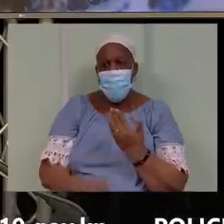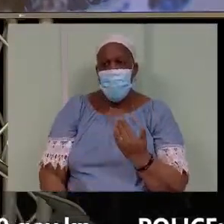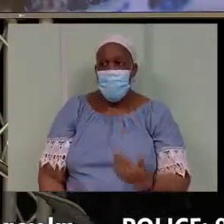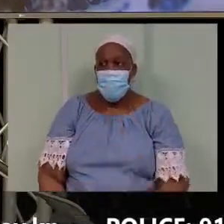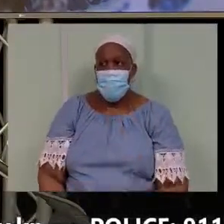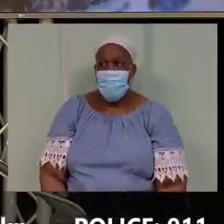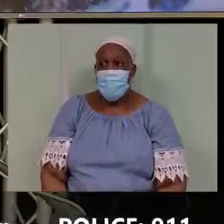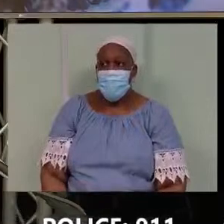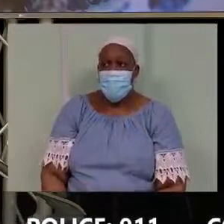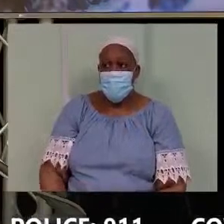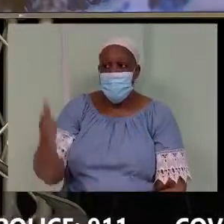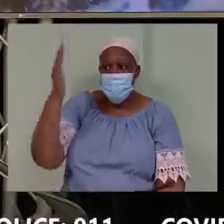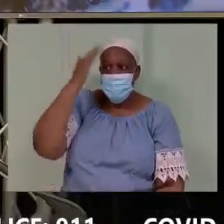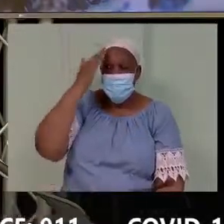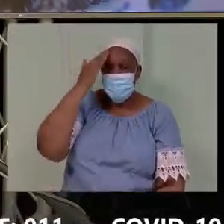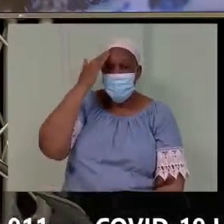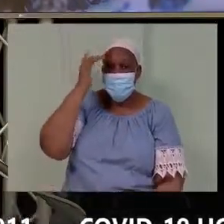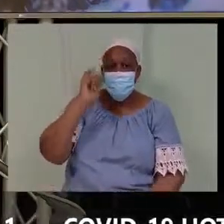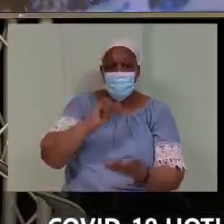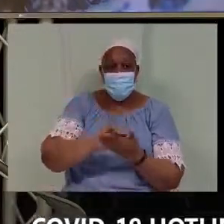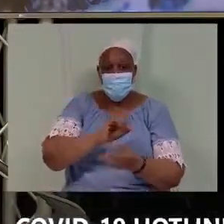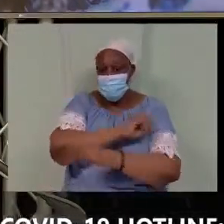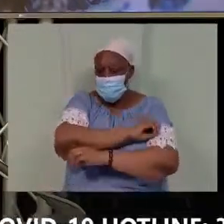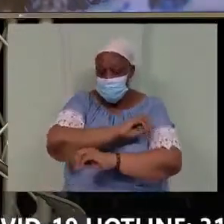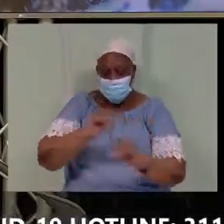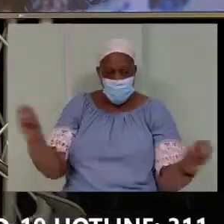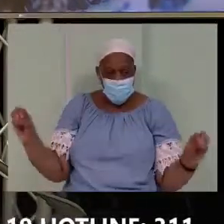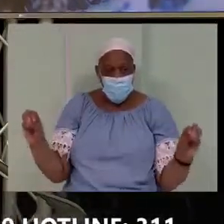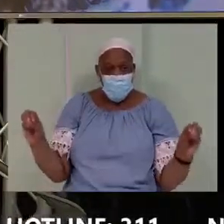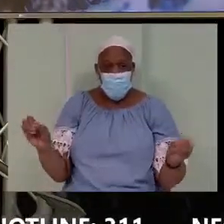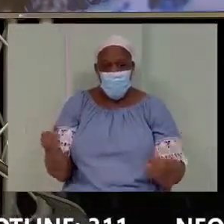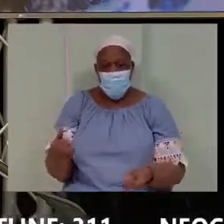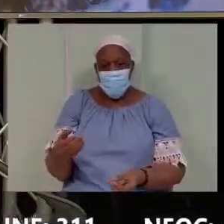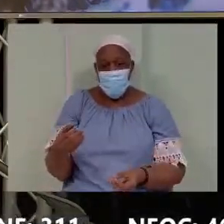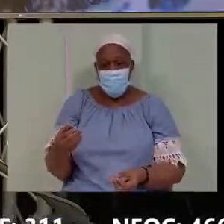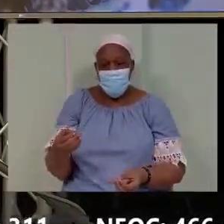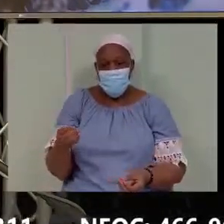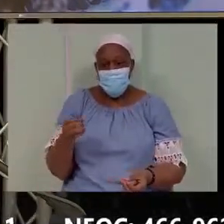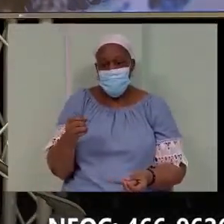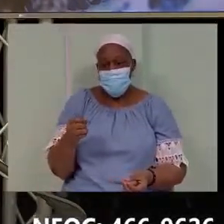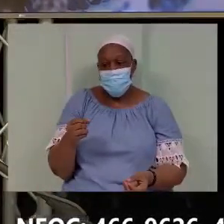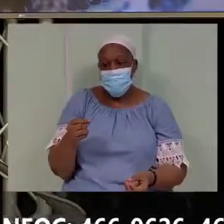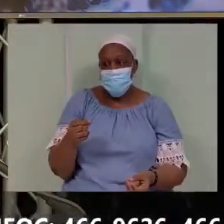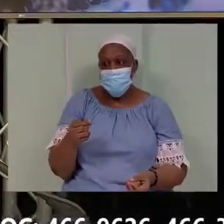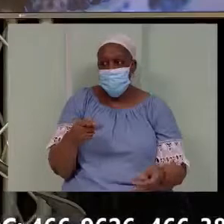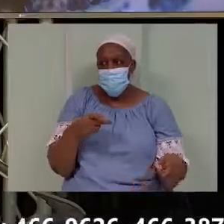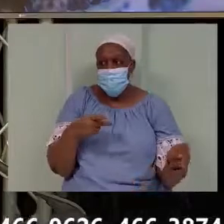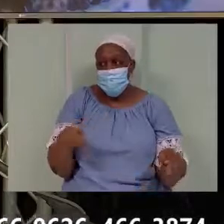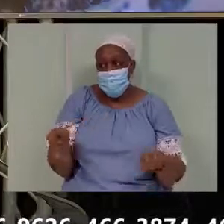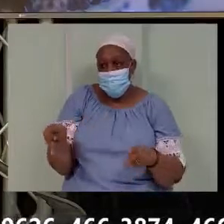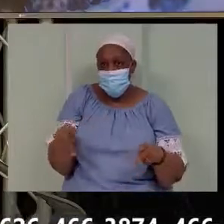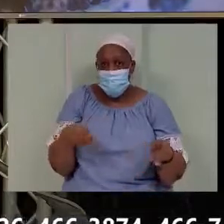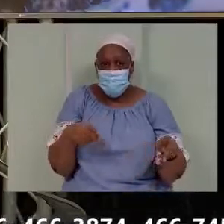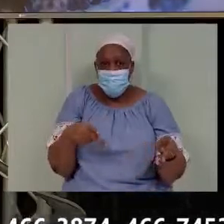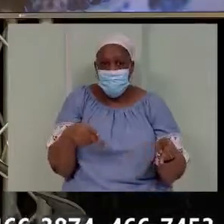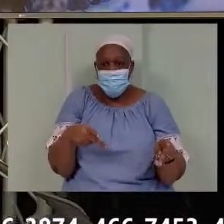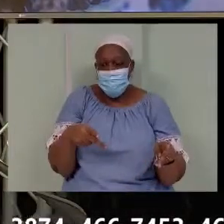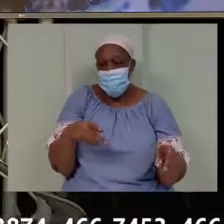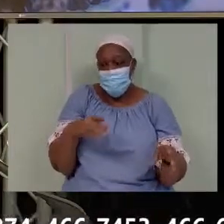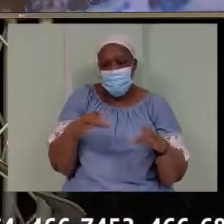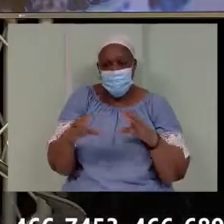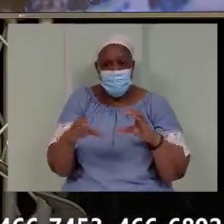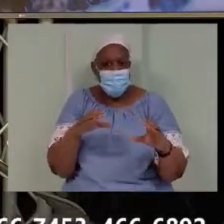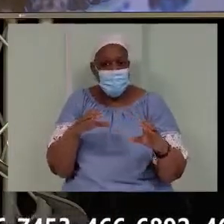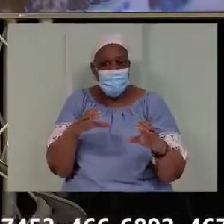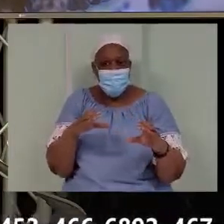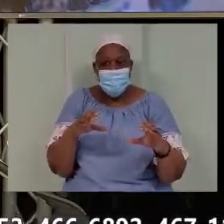put a ban on all extracurricular activities, except in those cases where the